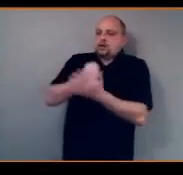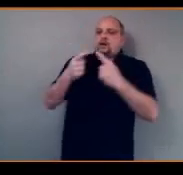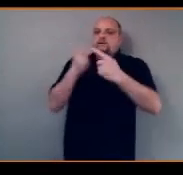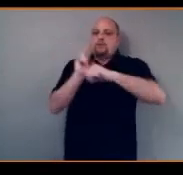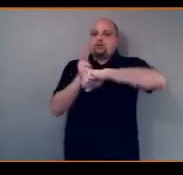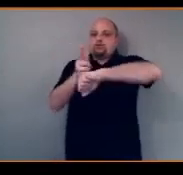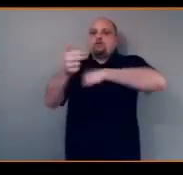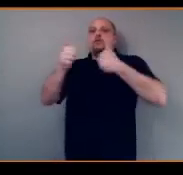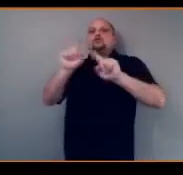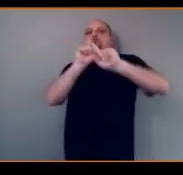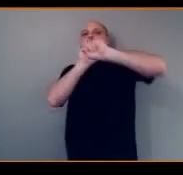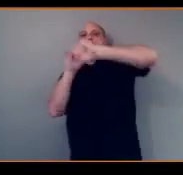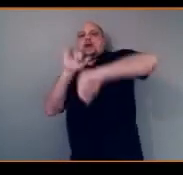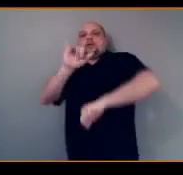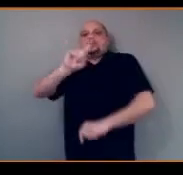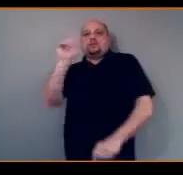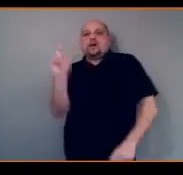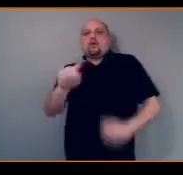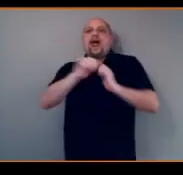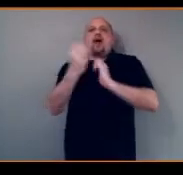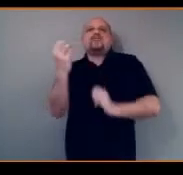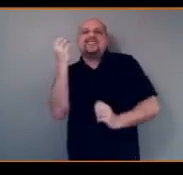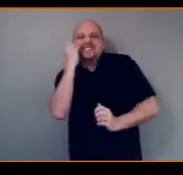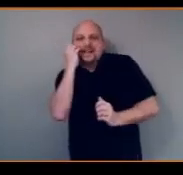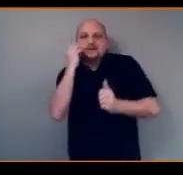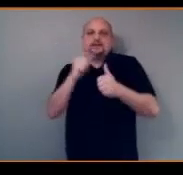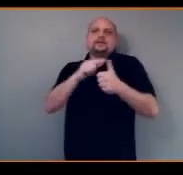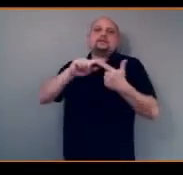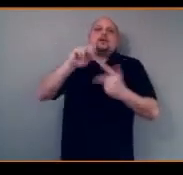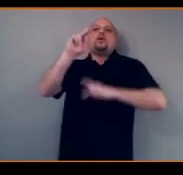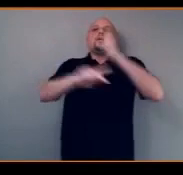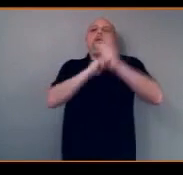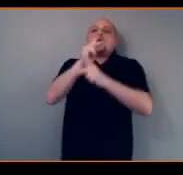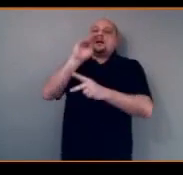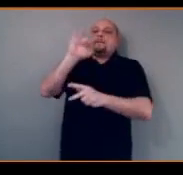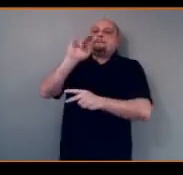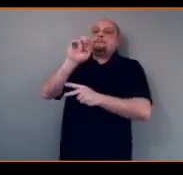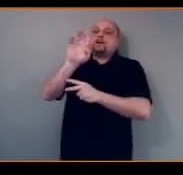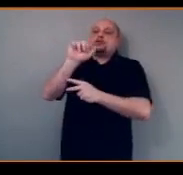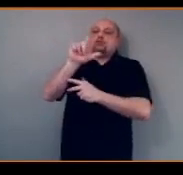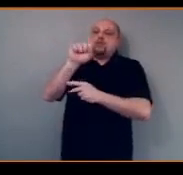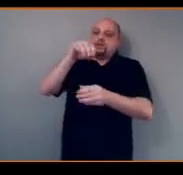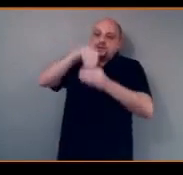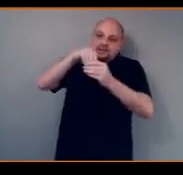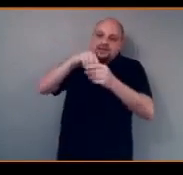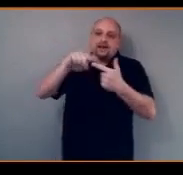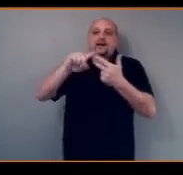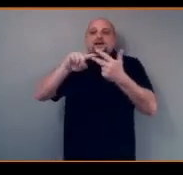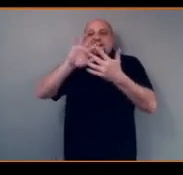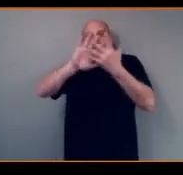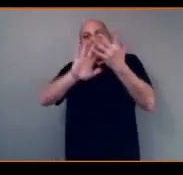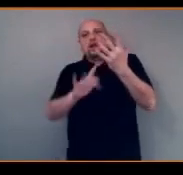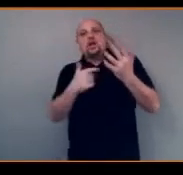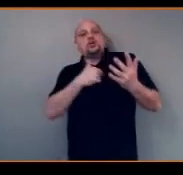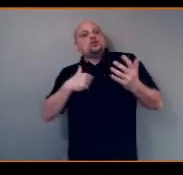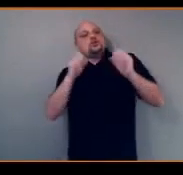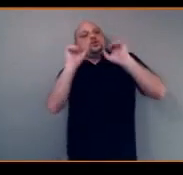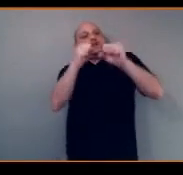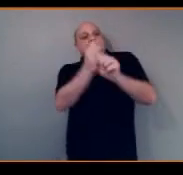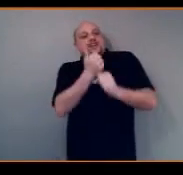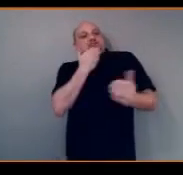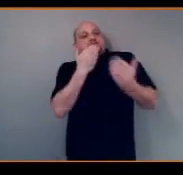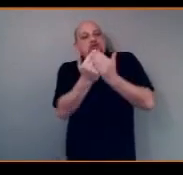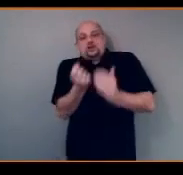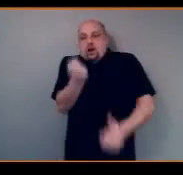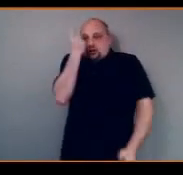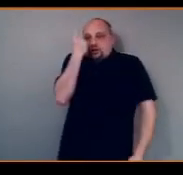question of how dense is it, what kind of minerals are there, what kinds of elements are there, so we can get a good approximation